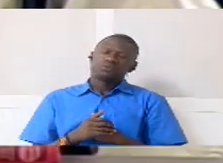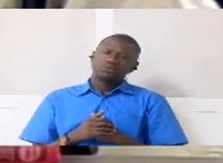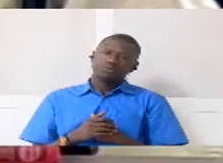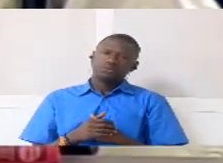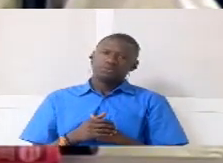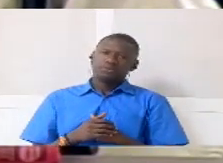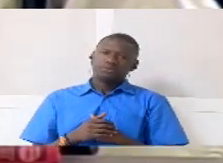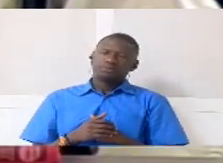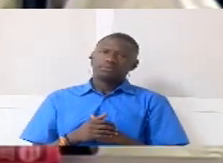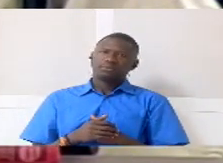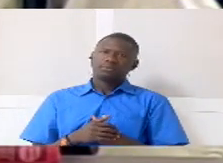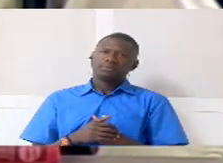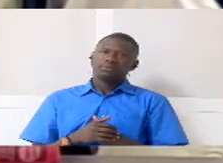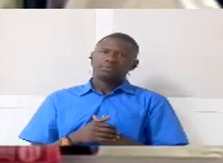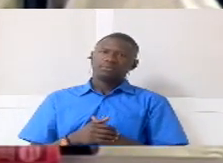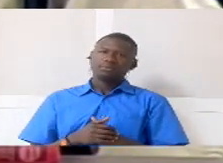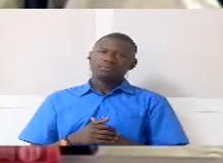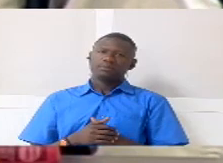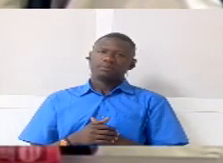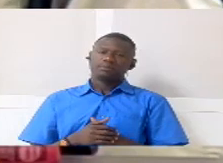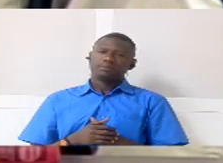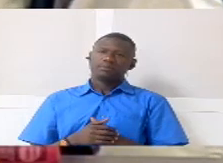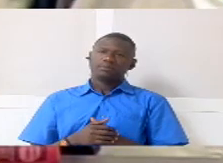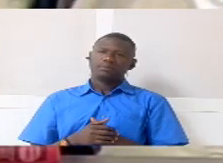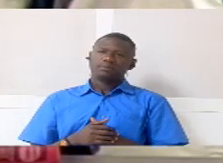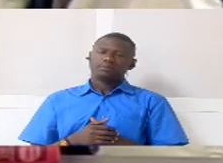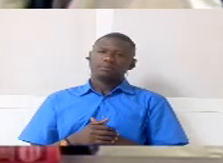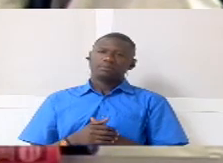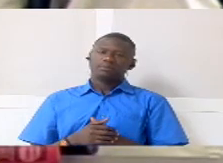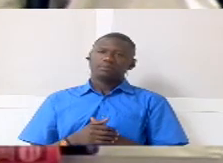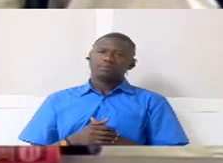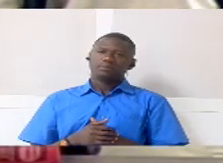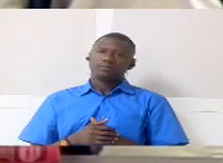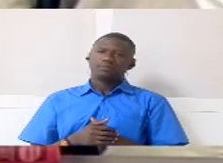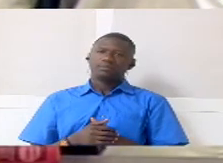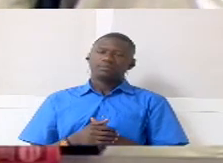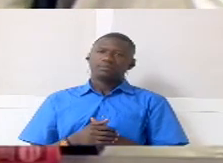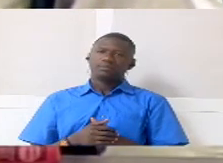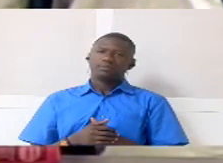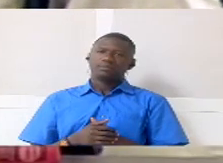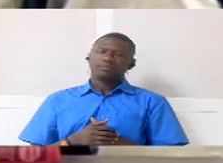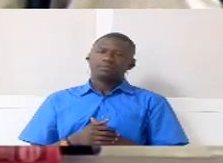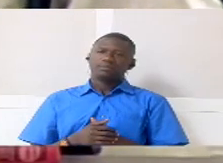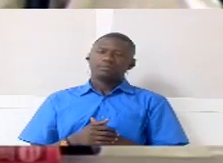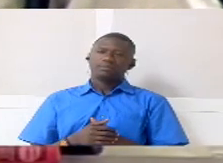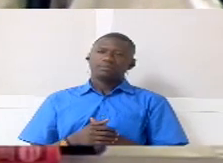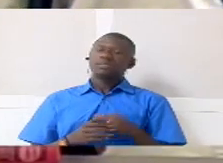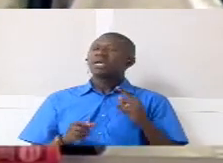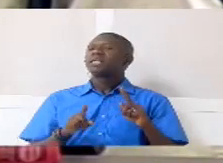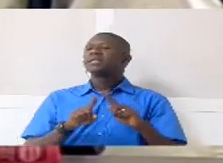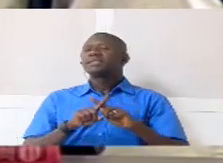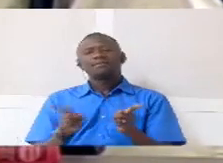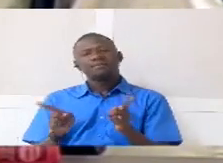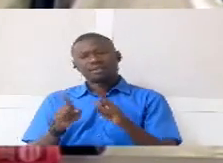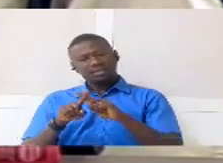falingo saing mumfalinya fasonne muoti. Falingo fana jamale bigeto. There are different